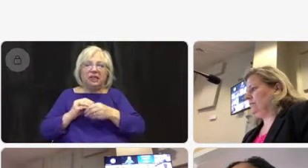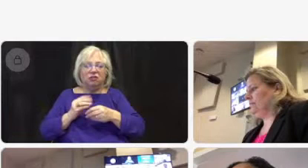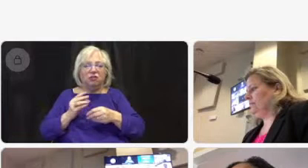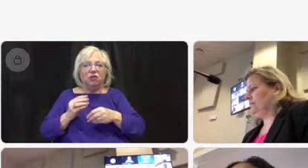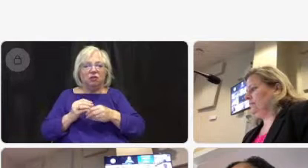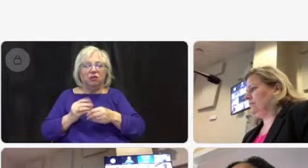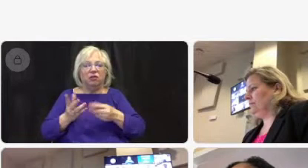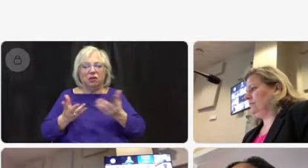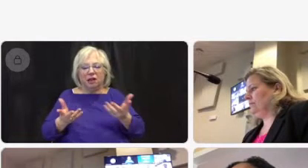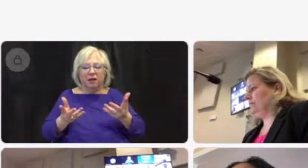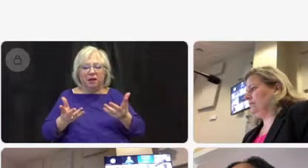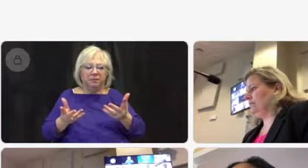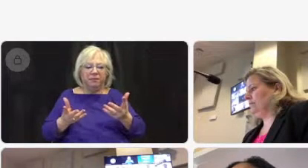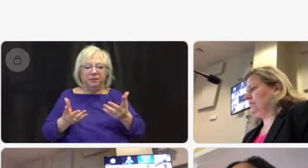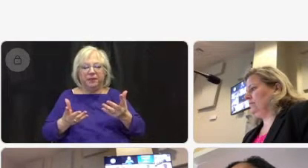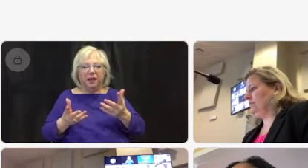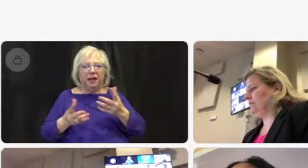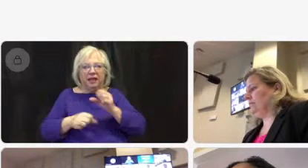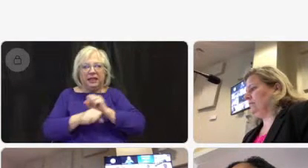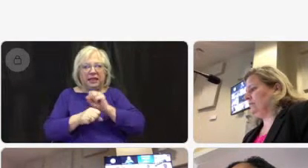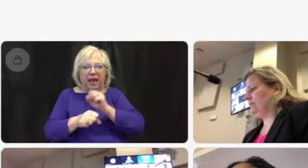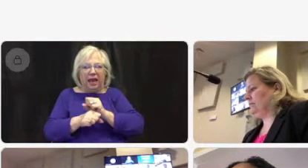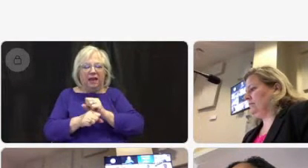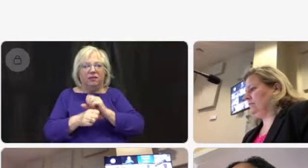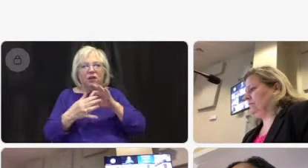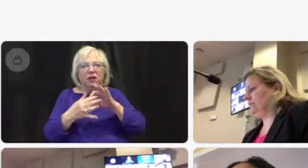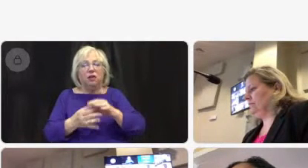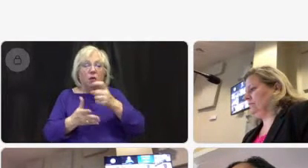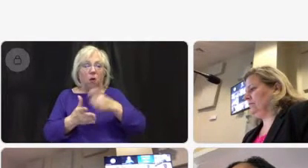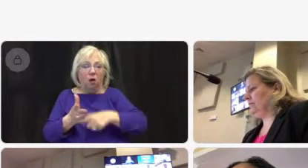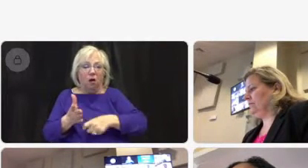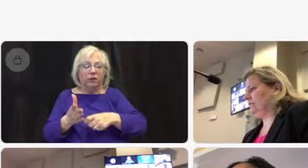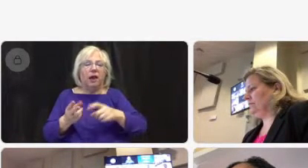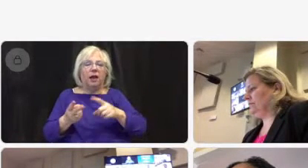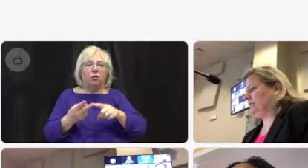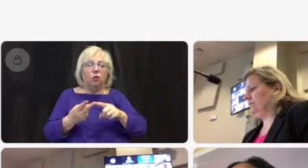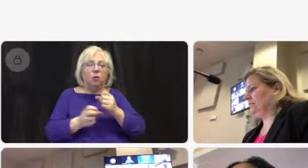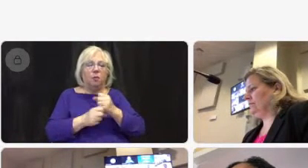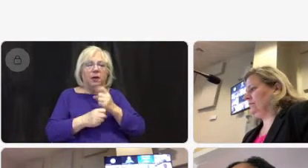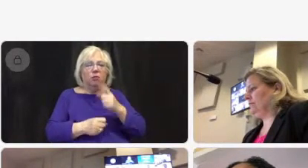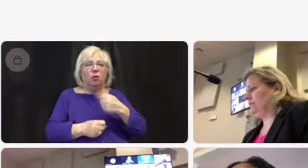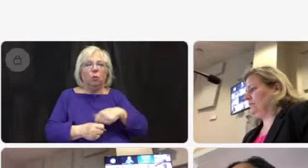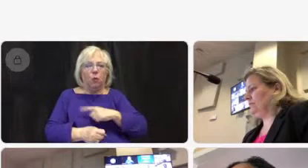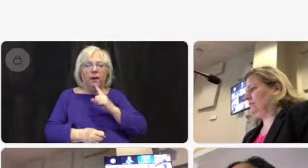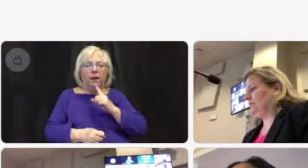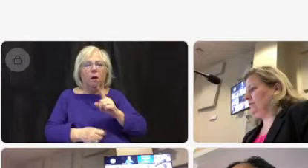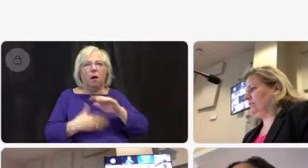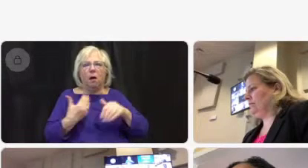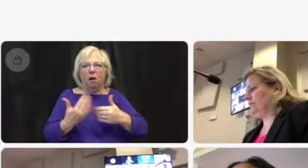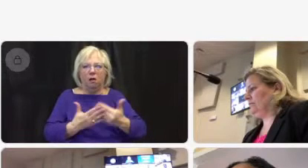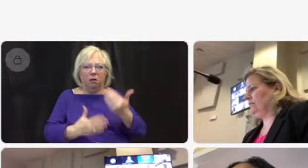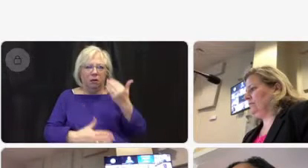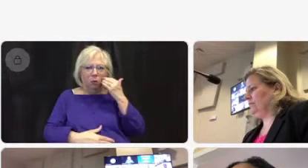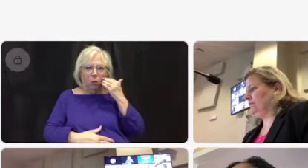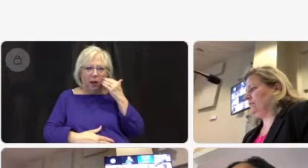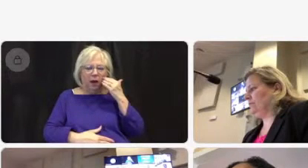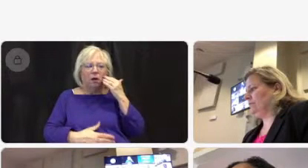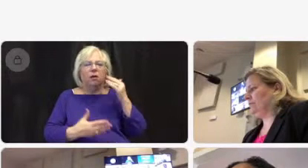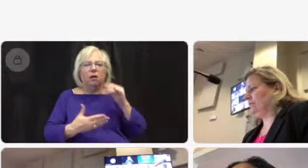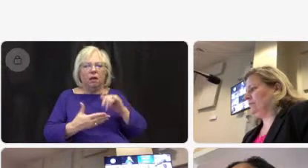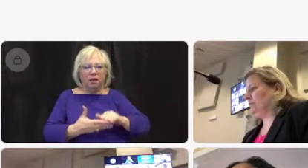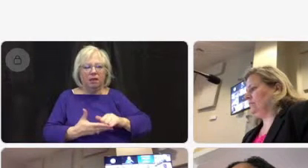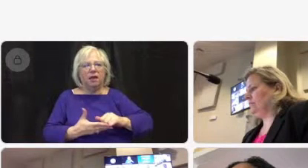cost from the enforcement standpoint? And then two, make certain we all are aware